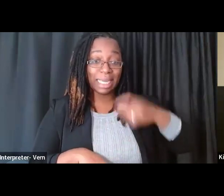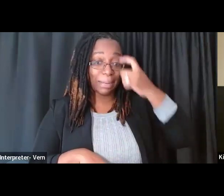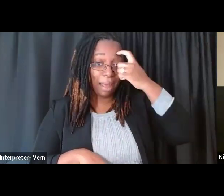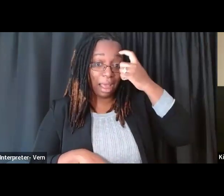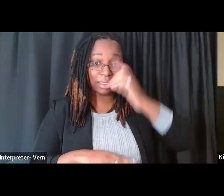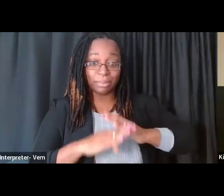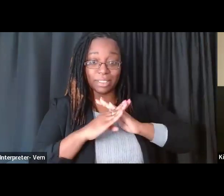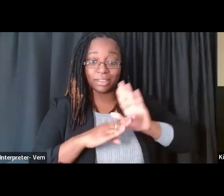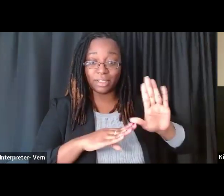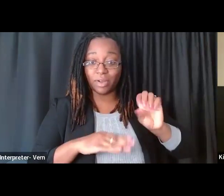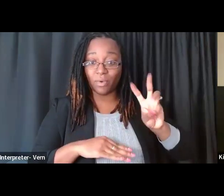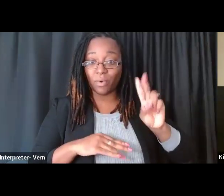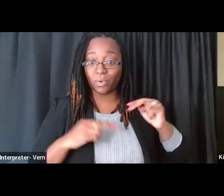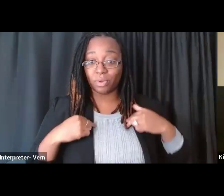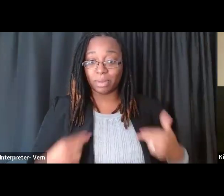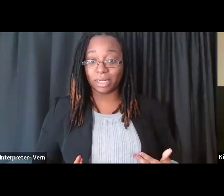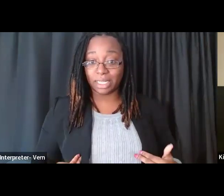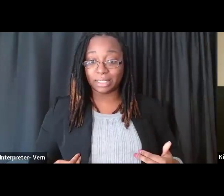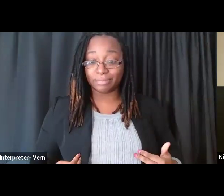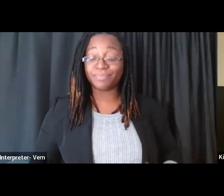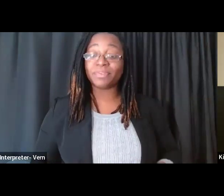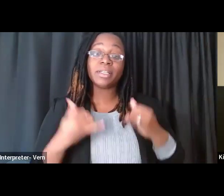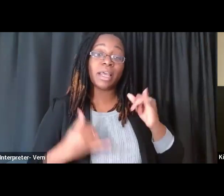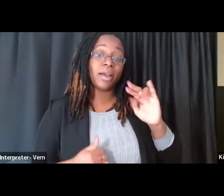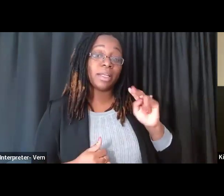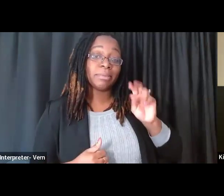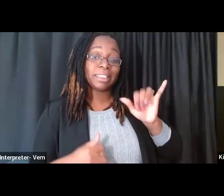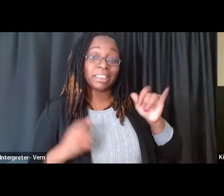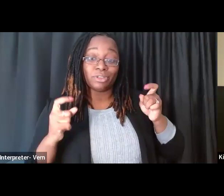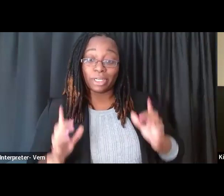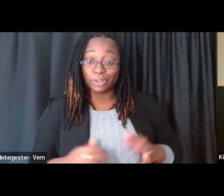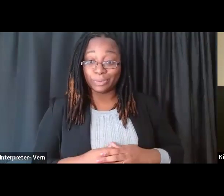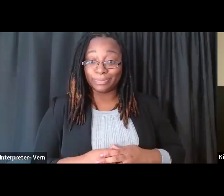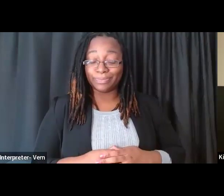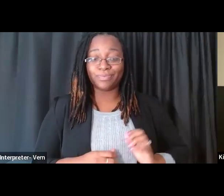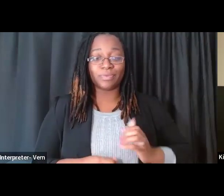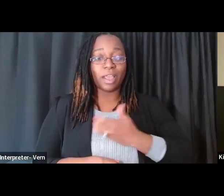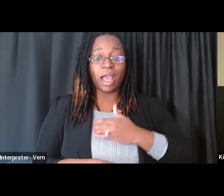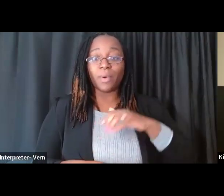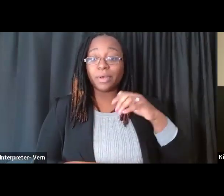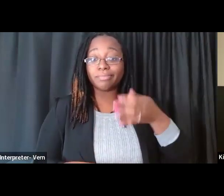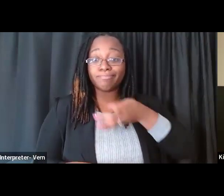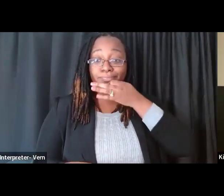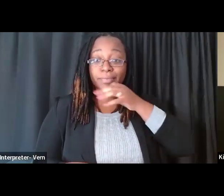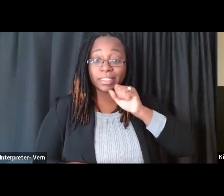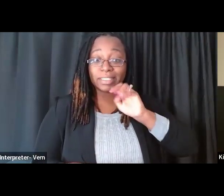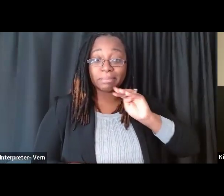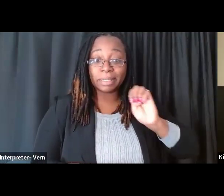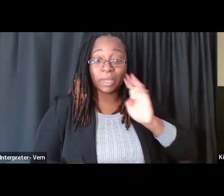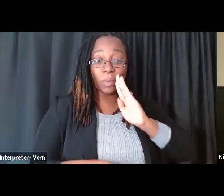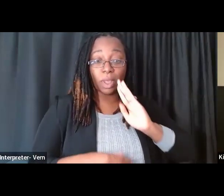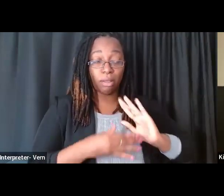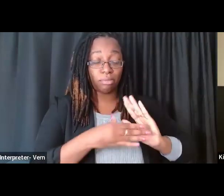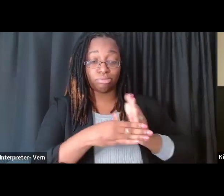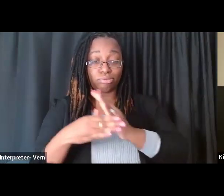the intimacy director. Since our subject matter navigates the human experience, we're often telling stories with